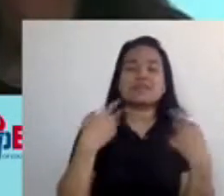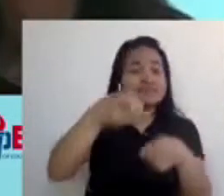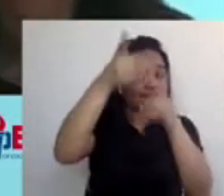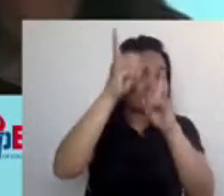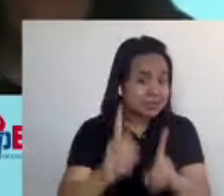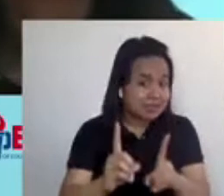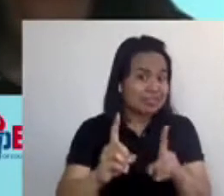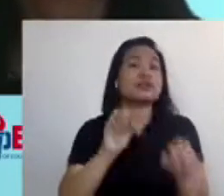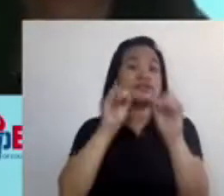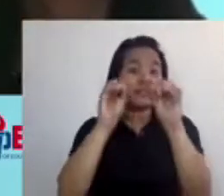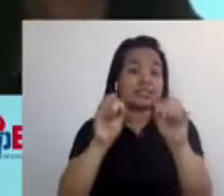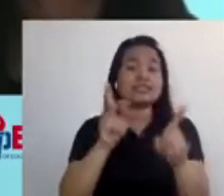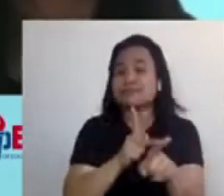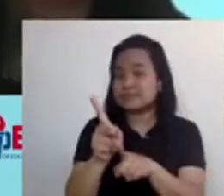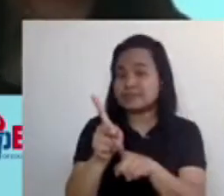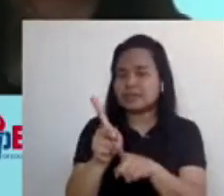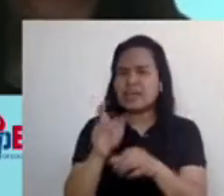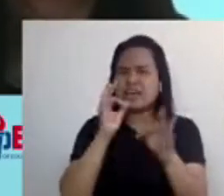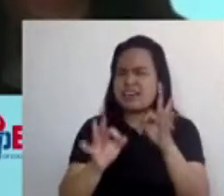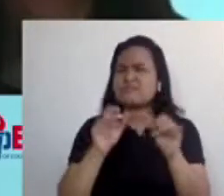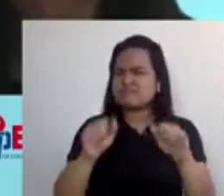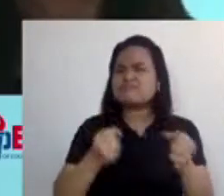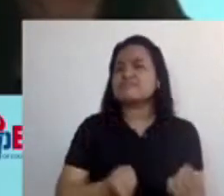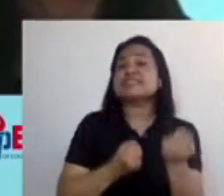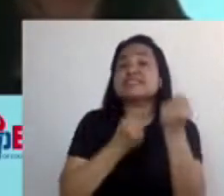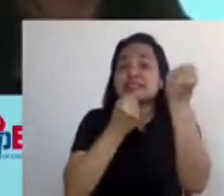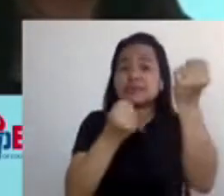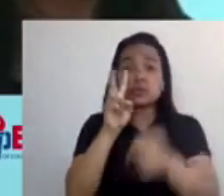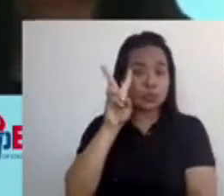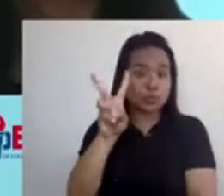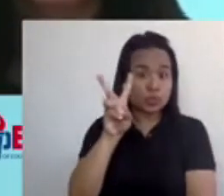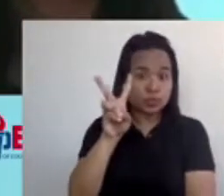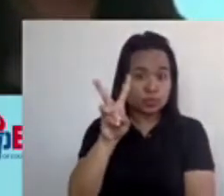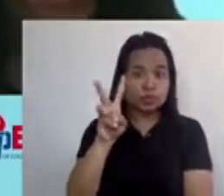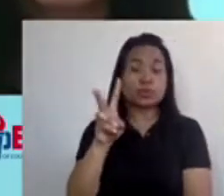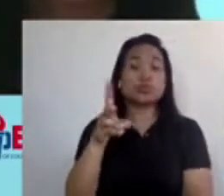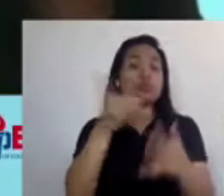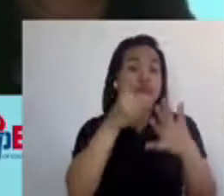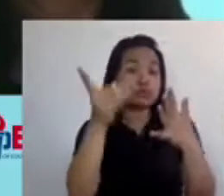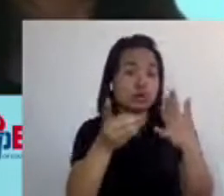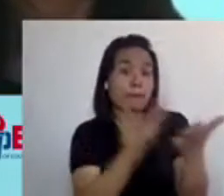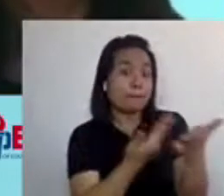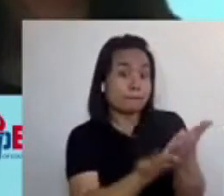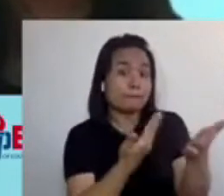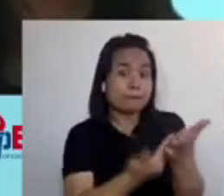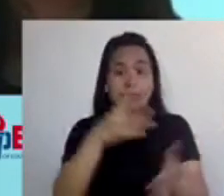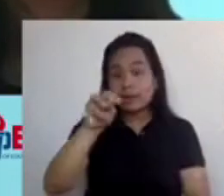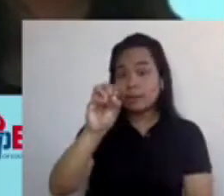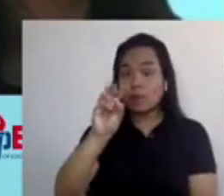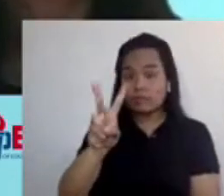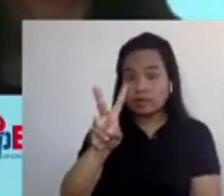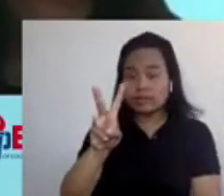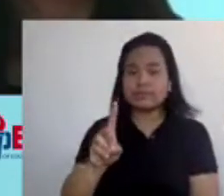are able to submit at least two documented feedback or MOV1, that is equivalent